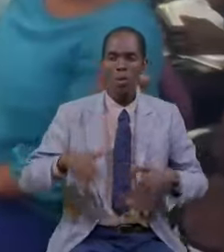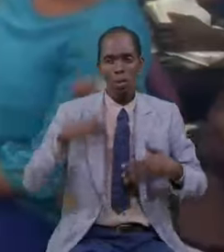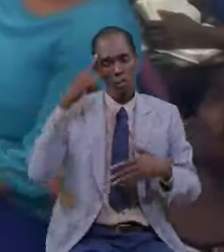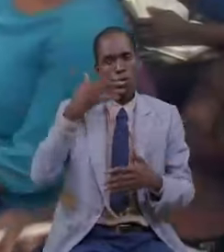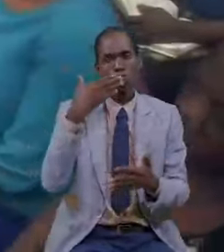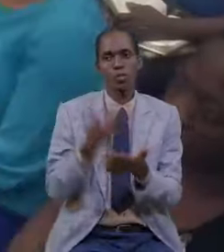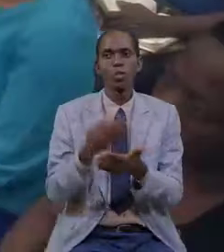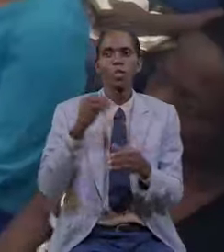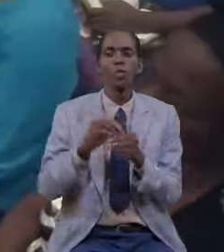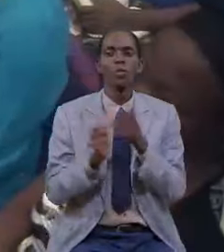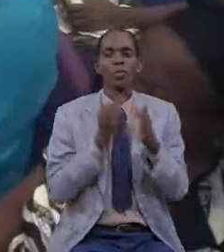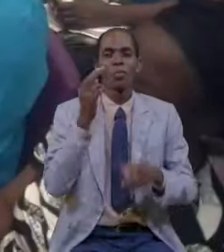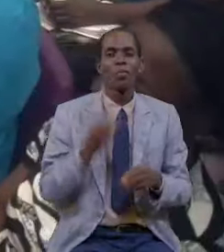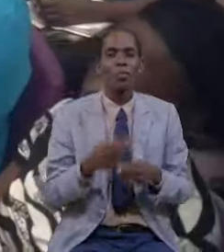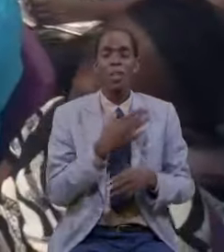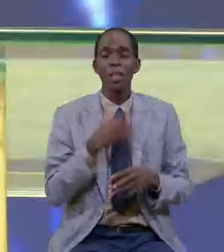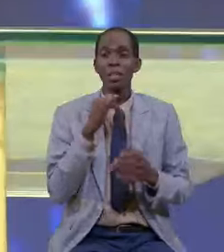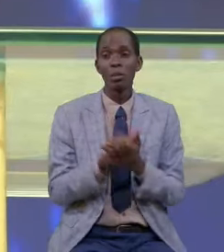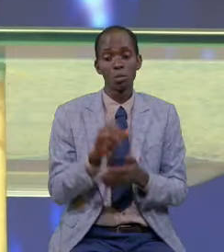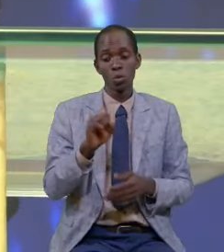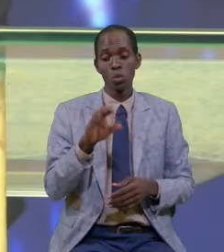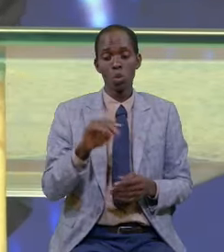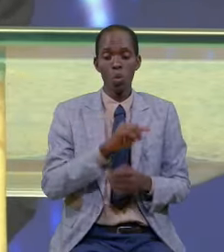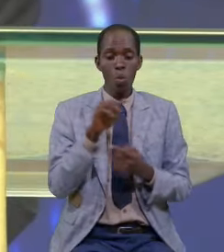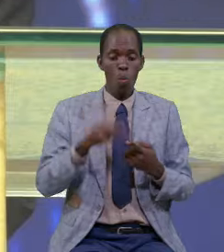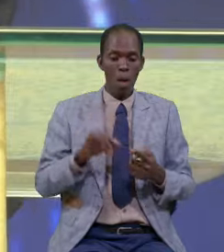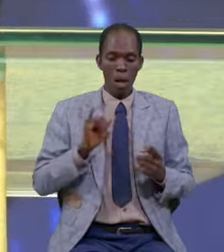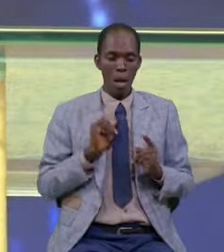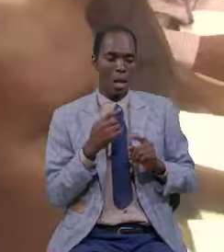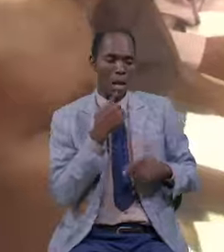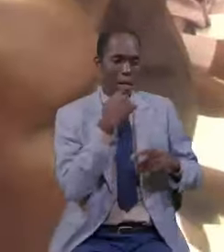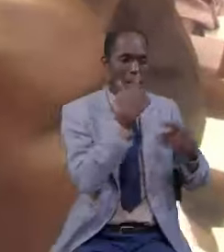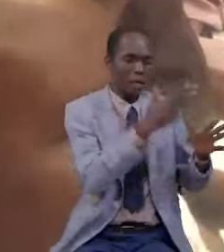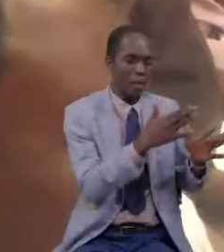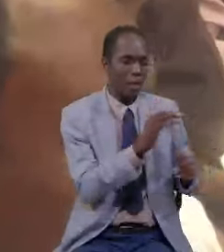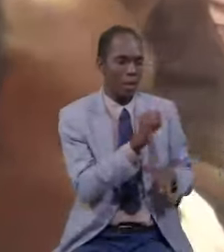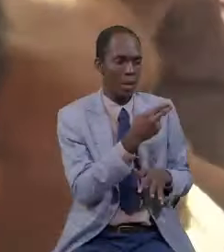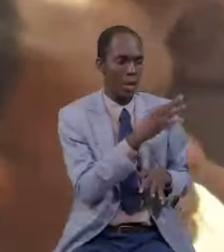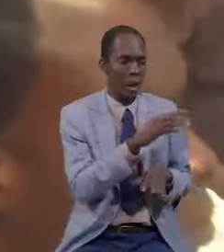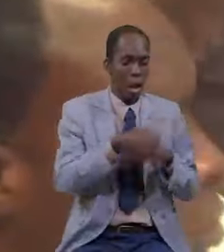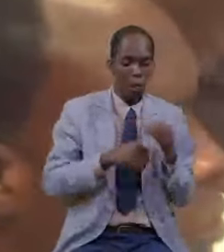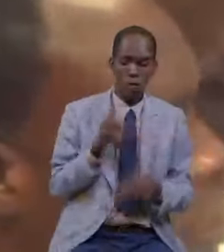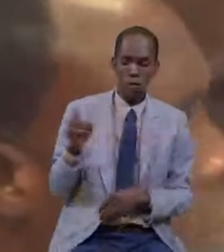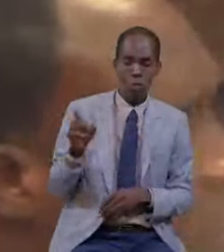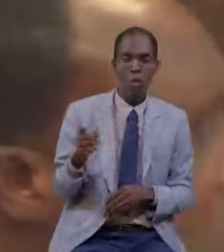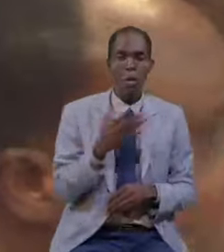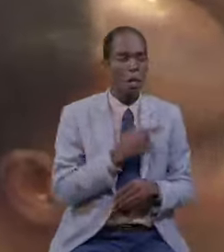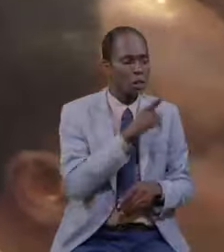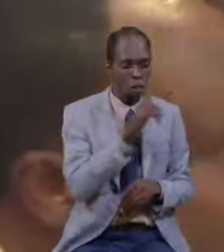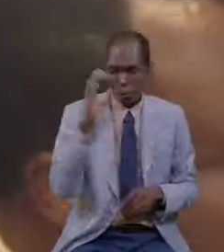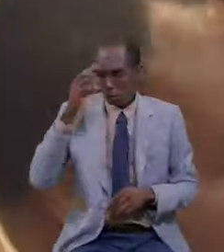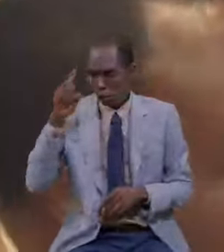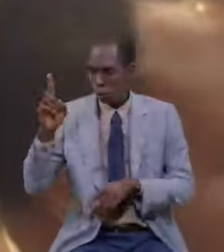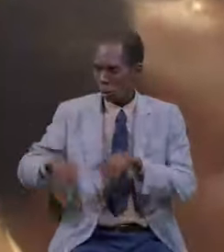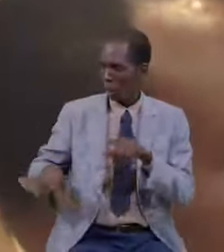said, so when I come and tell Ahab, and he cannot find thee, he shall slay me. But thy